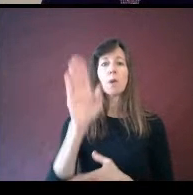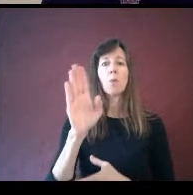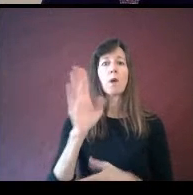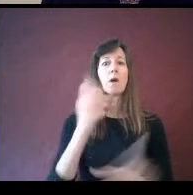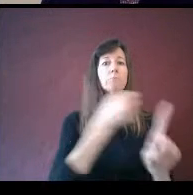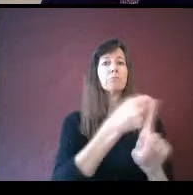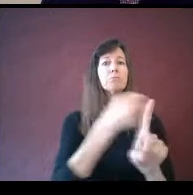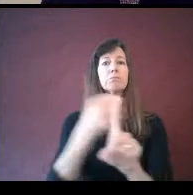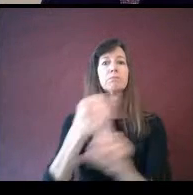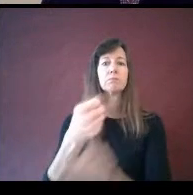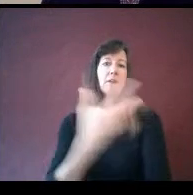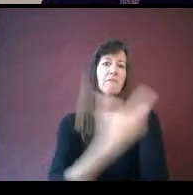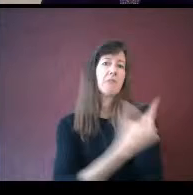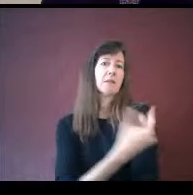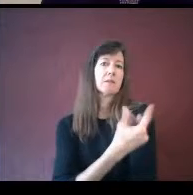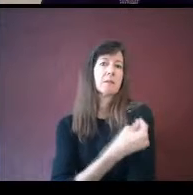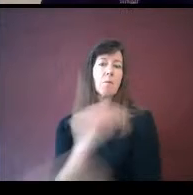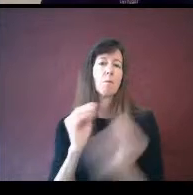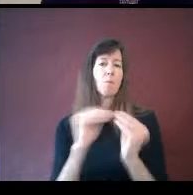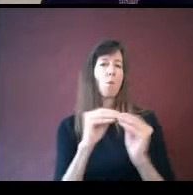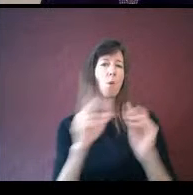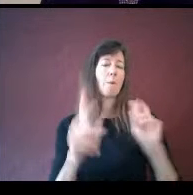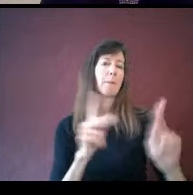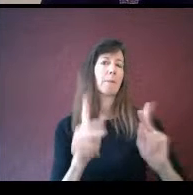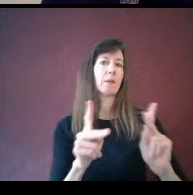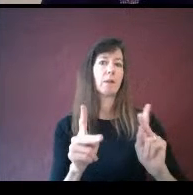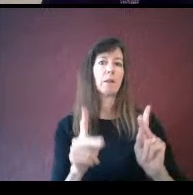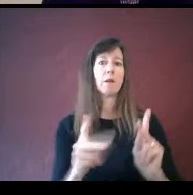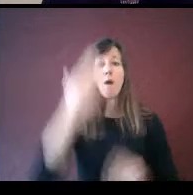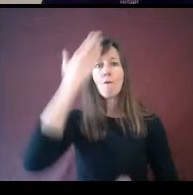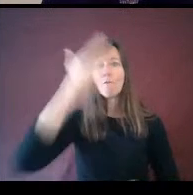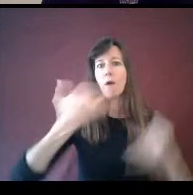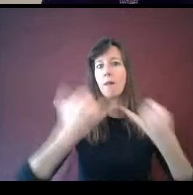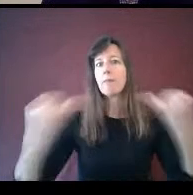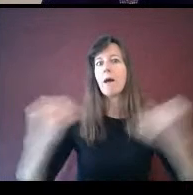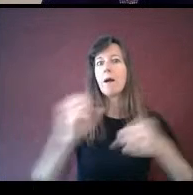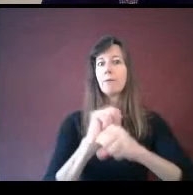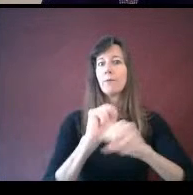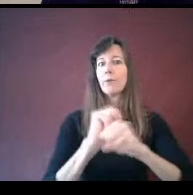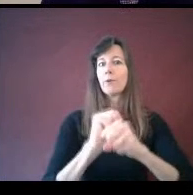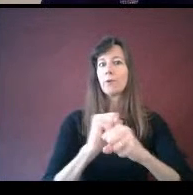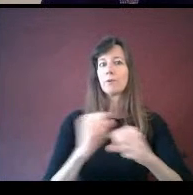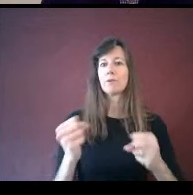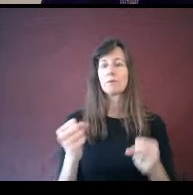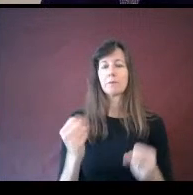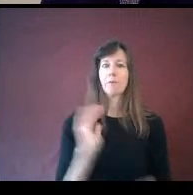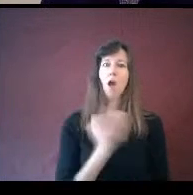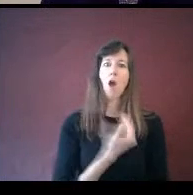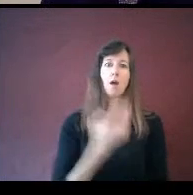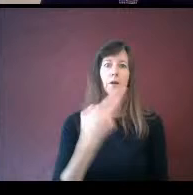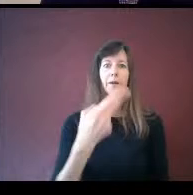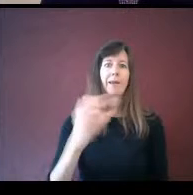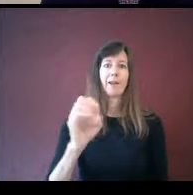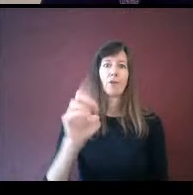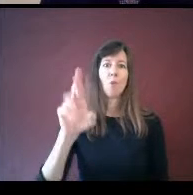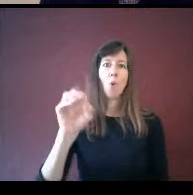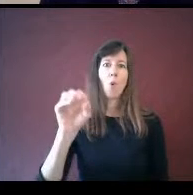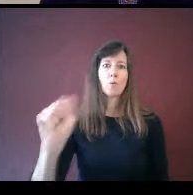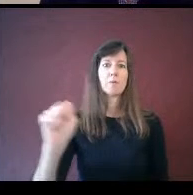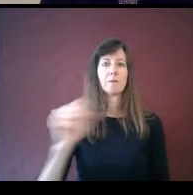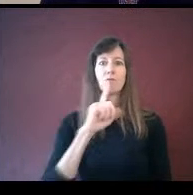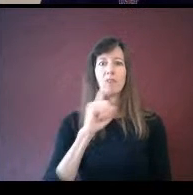essential workers, really heroic throughout this year in putting themselves at risk. We want to make sure that they are next in line to